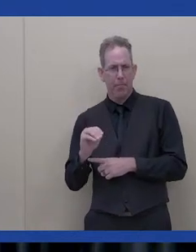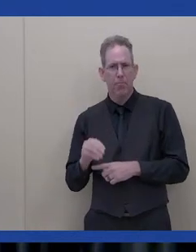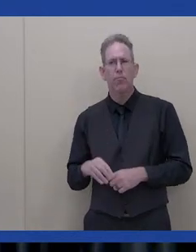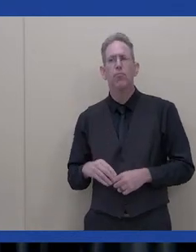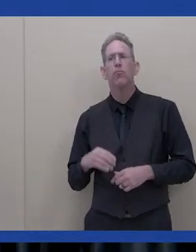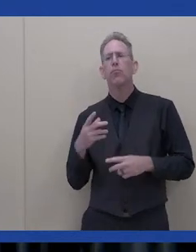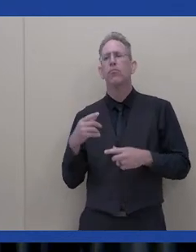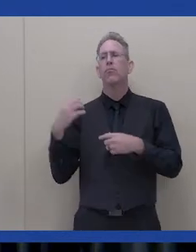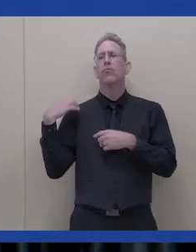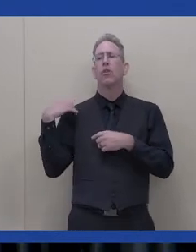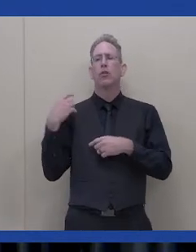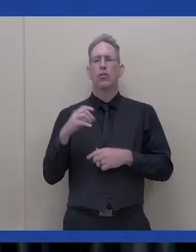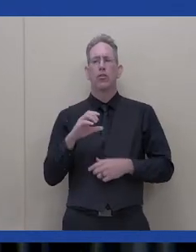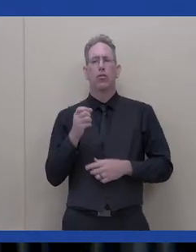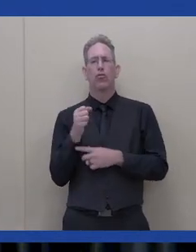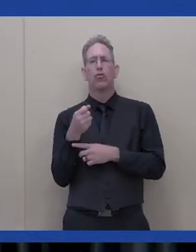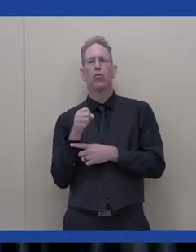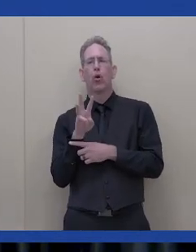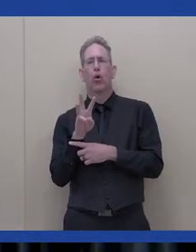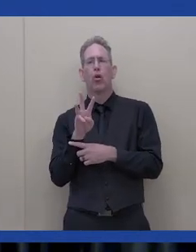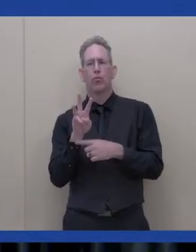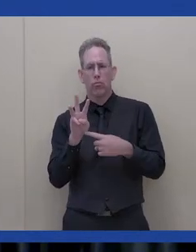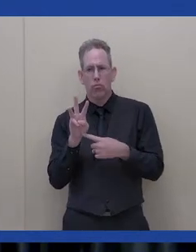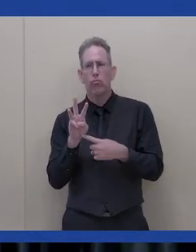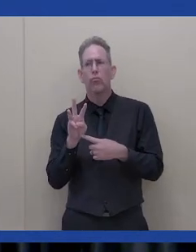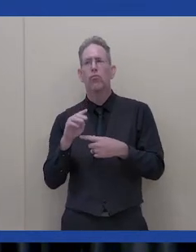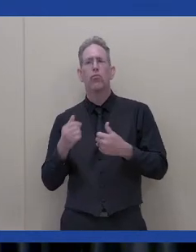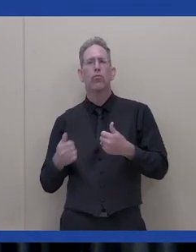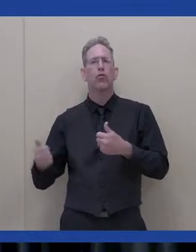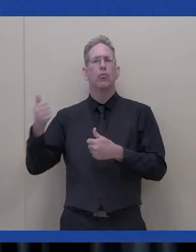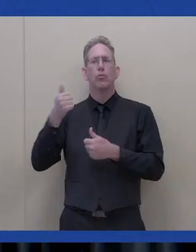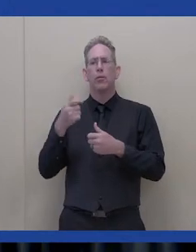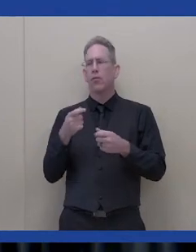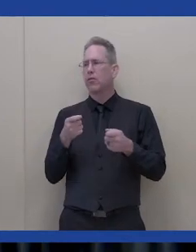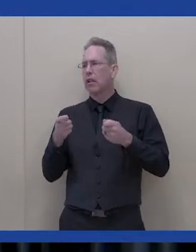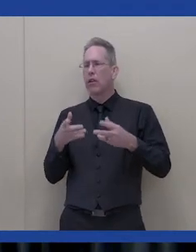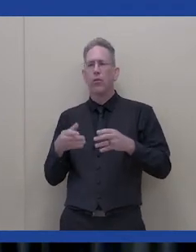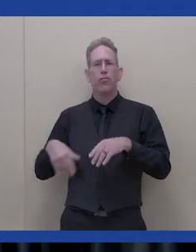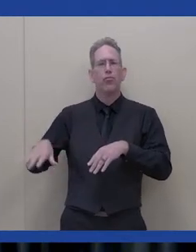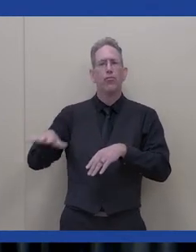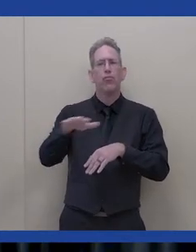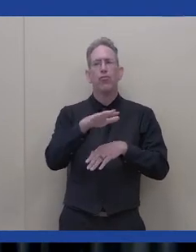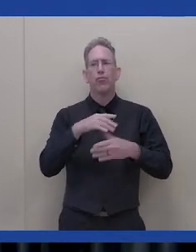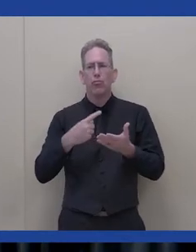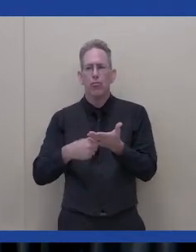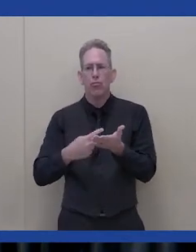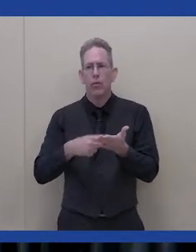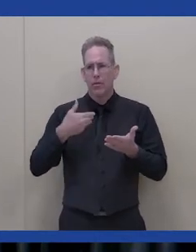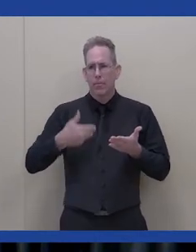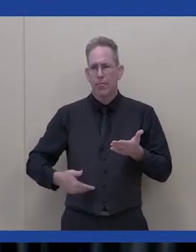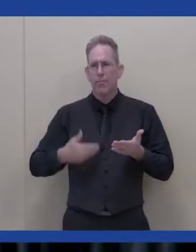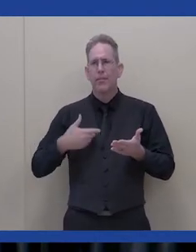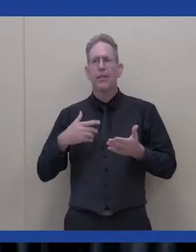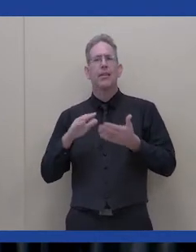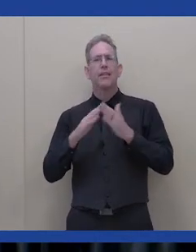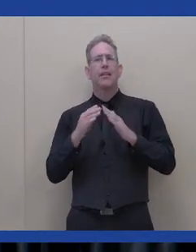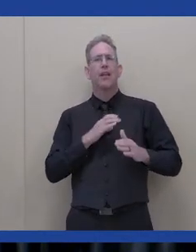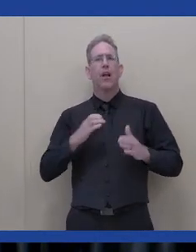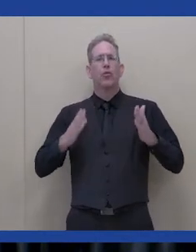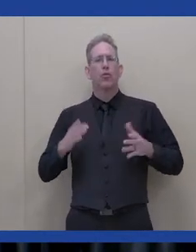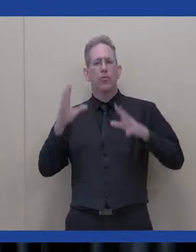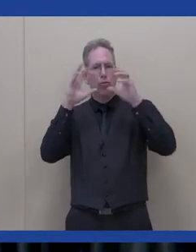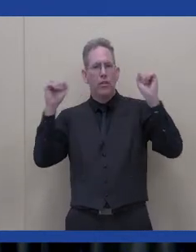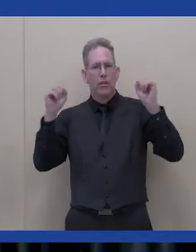our fine city, and I have the pleasure of serving as the City Council President for about 5 minutes before we elect